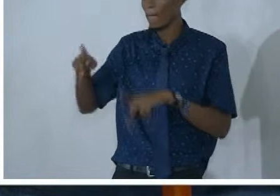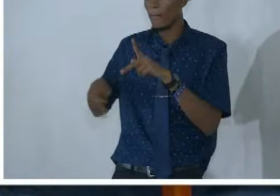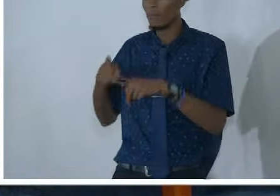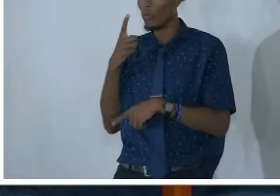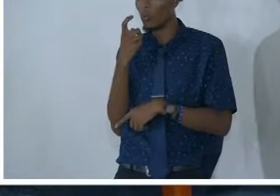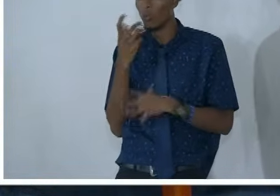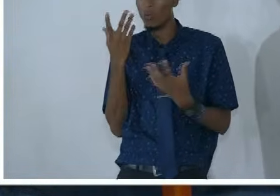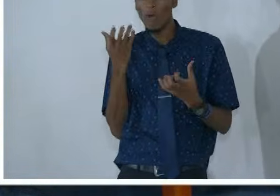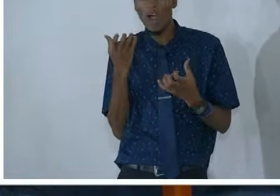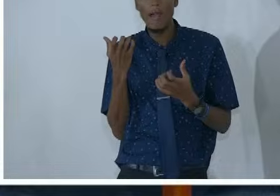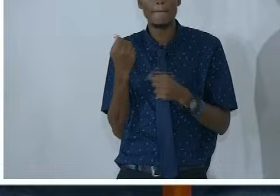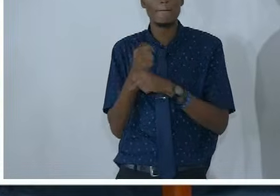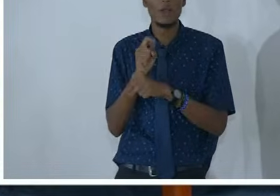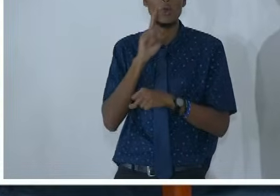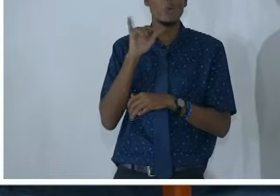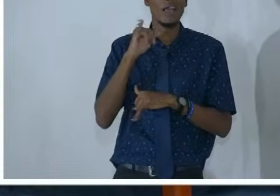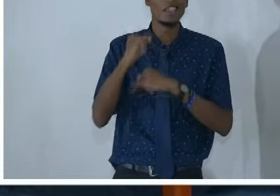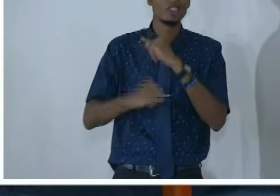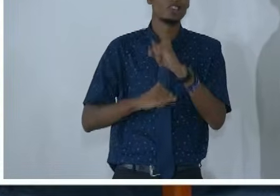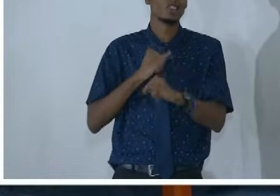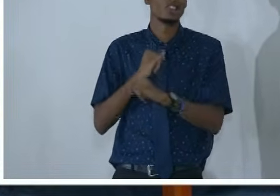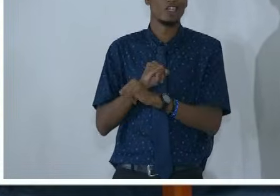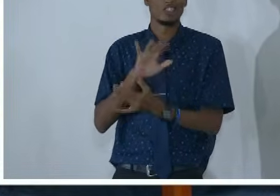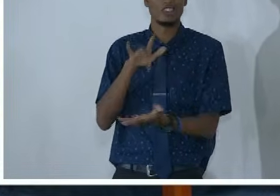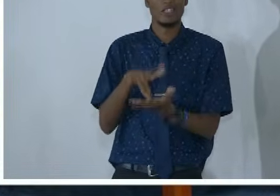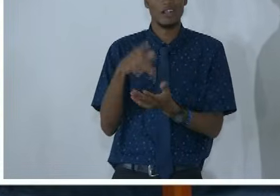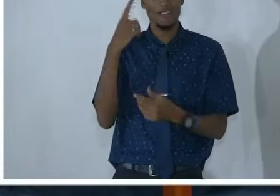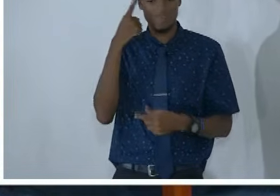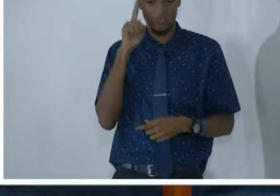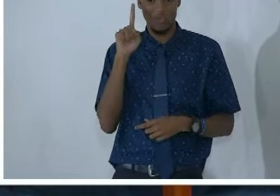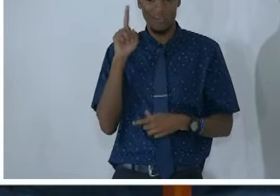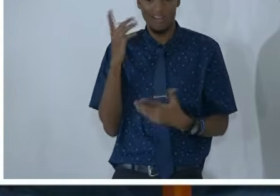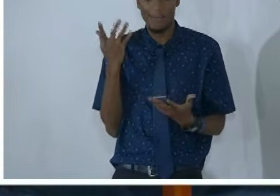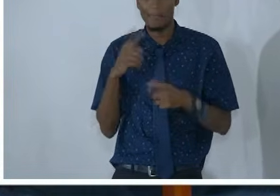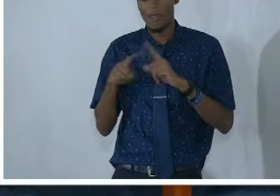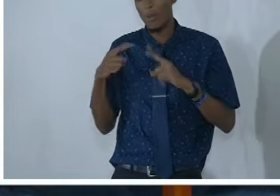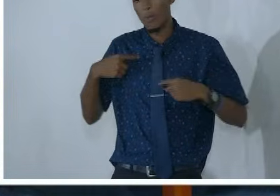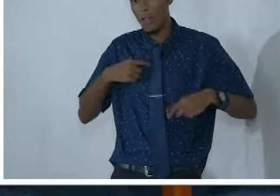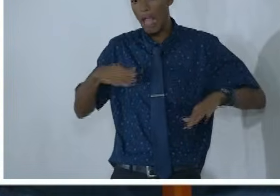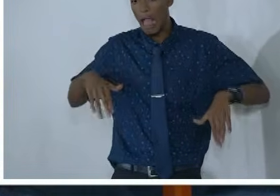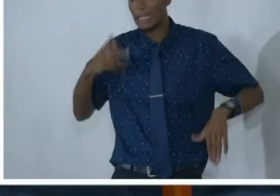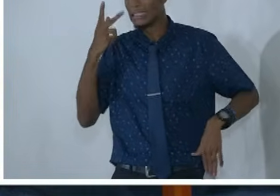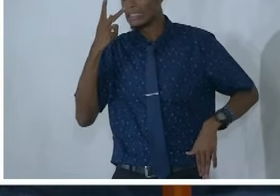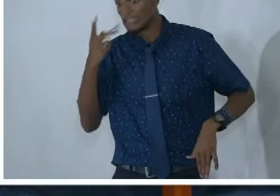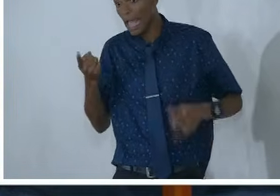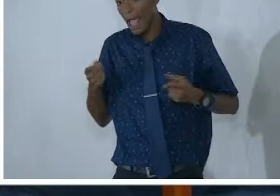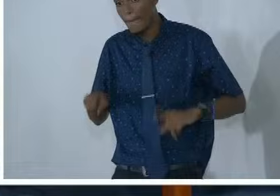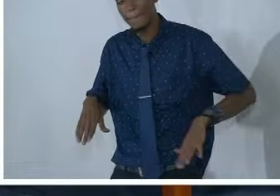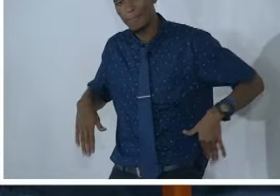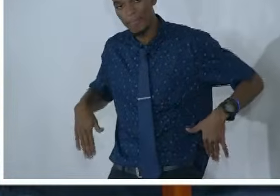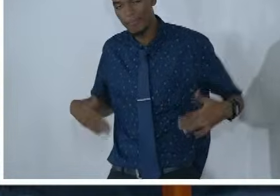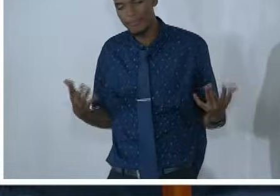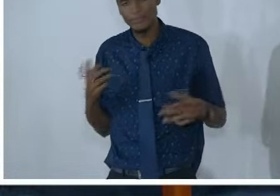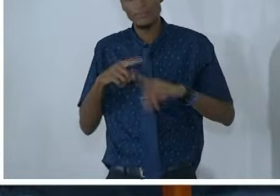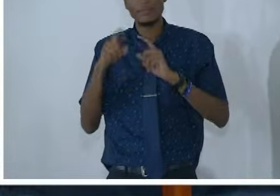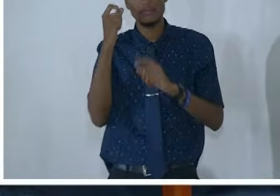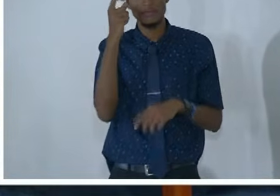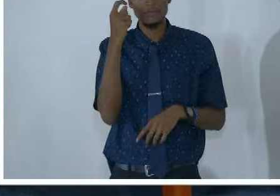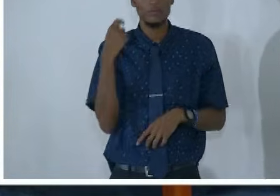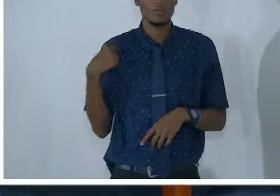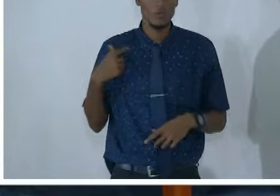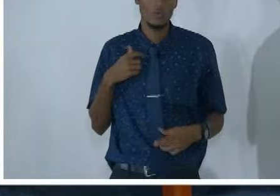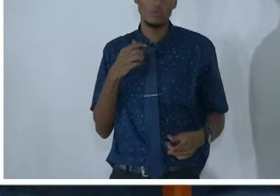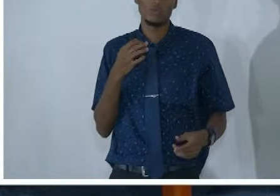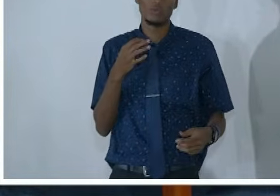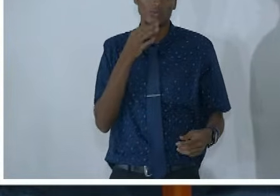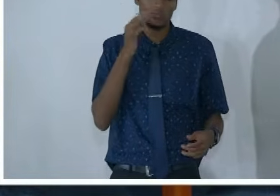become an international center for arbitration. Unfortunately, we haven't seen that happen yet, but the law that we have on arbitration is, in